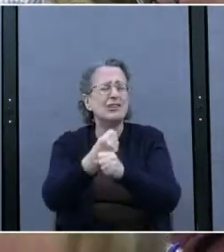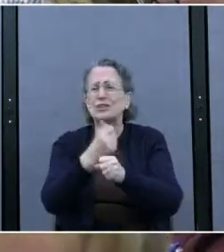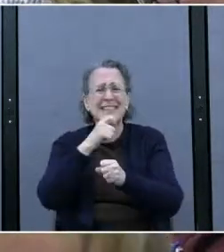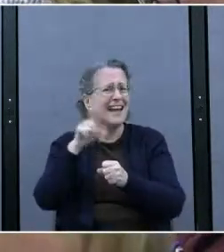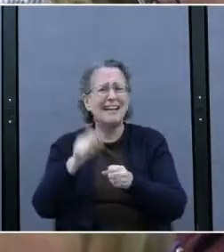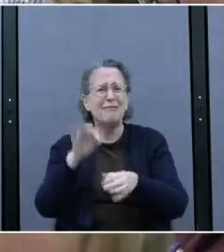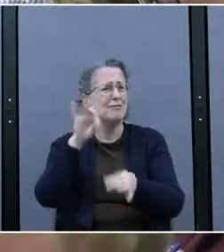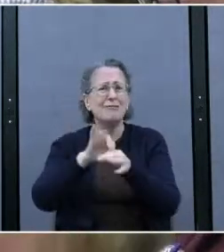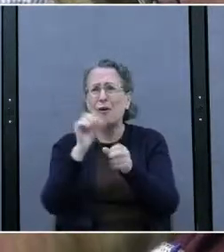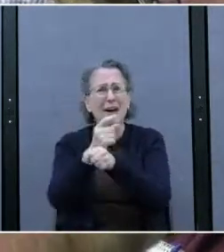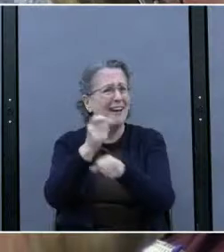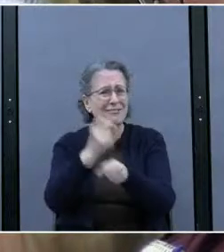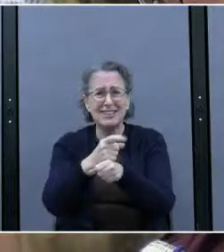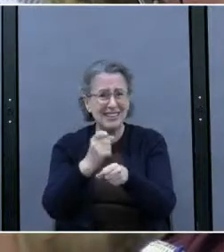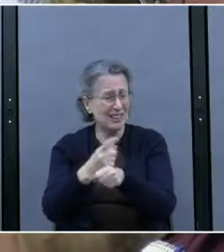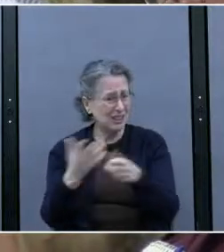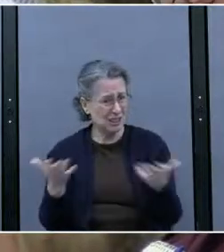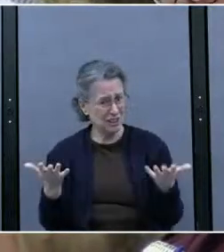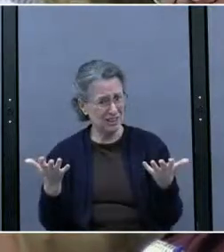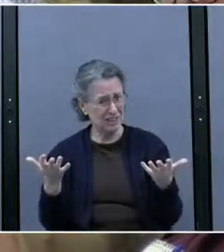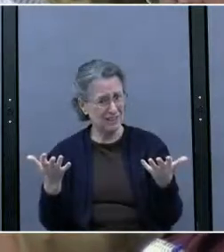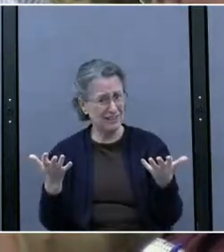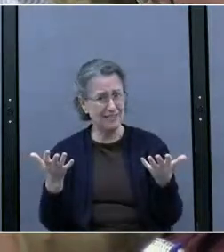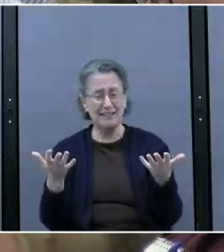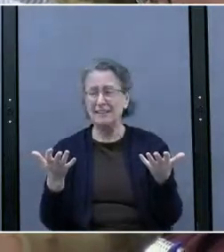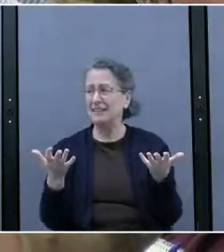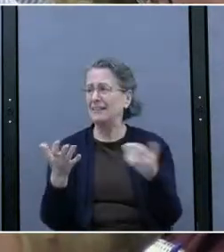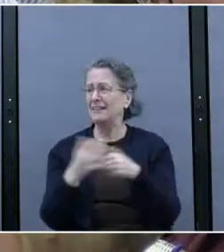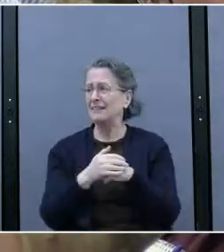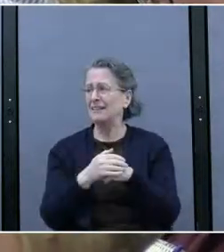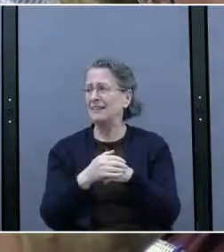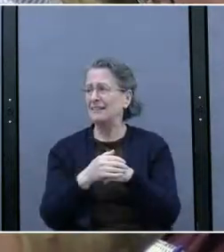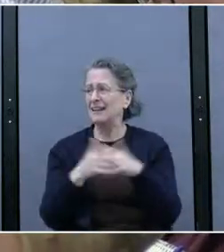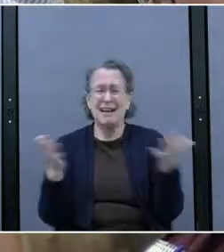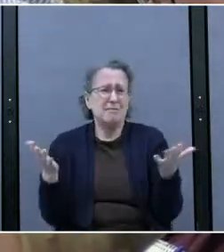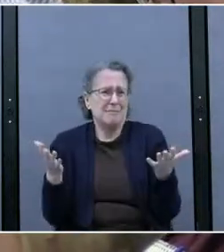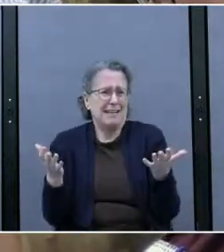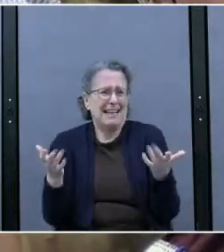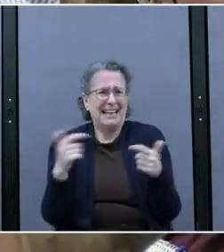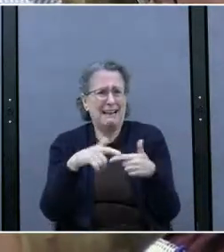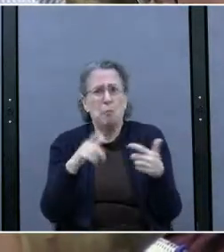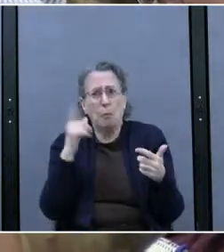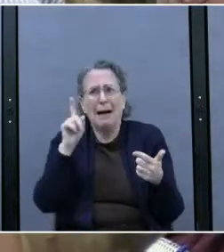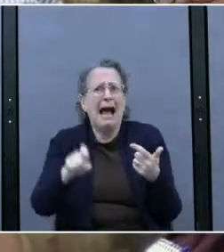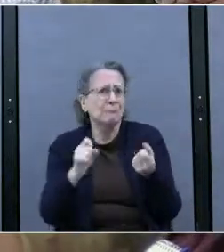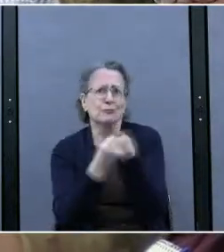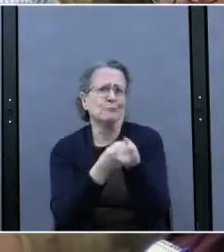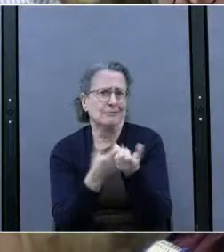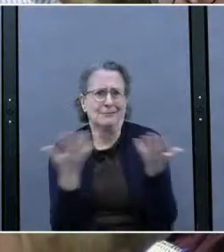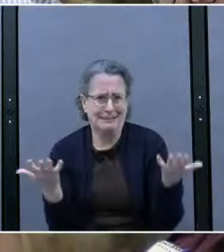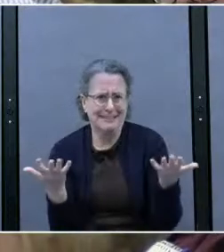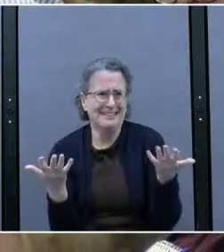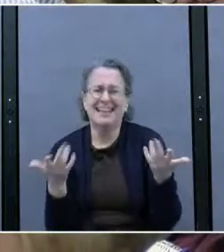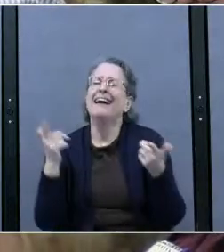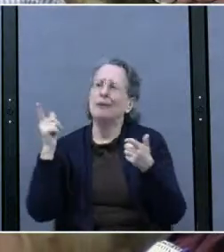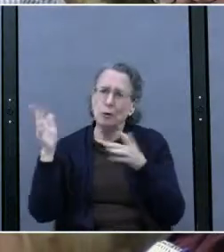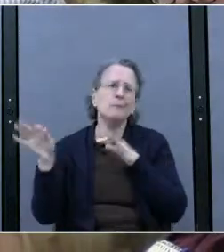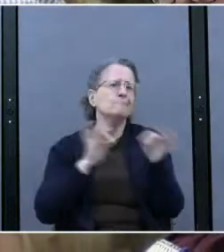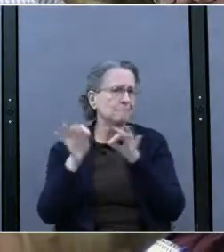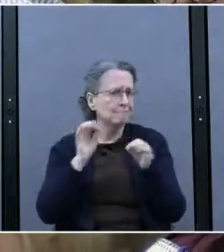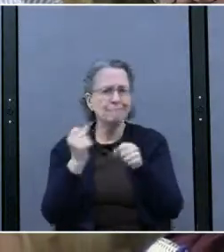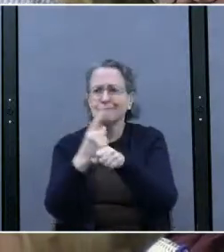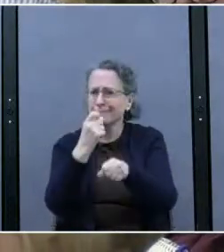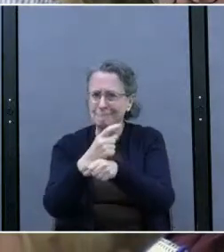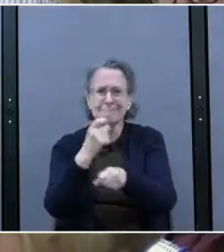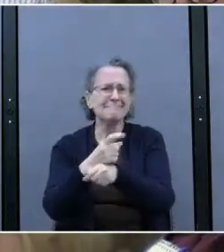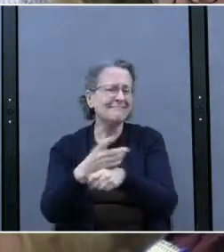to that agreement, instead of having it every year? Because, I mean, this is money we have to raise, and it's explained every year.